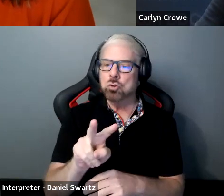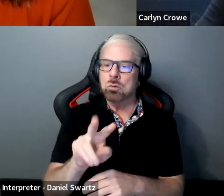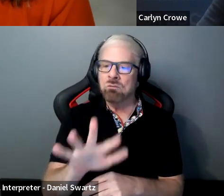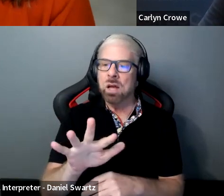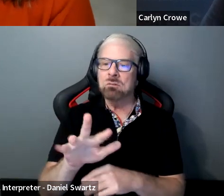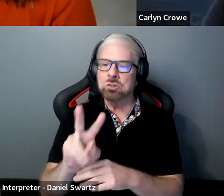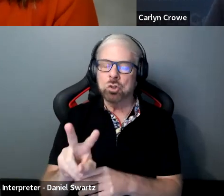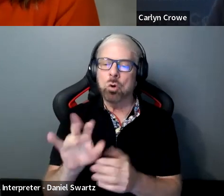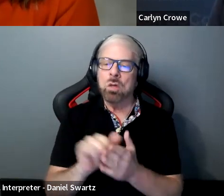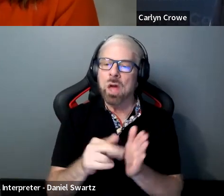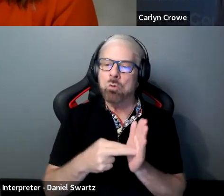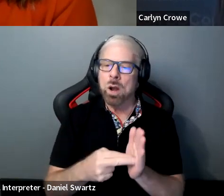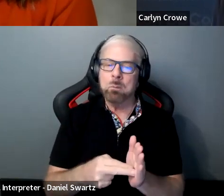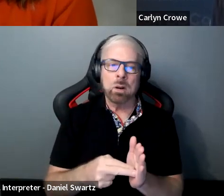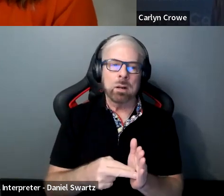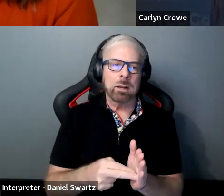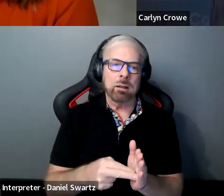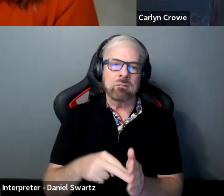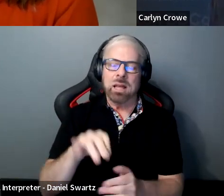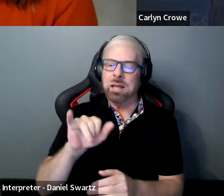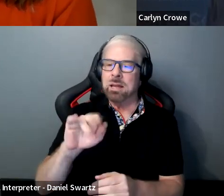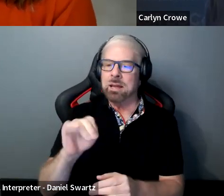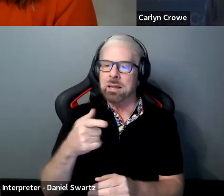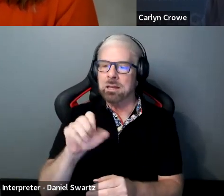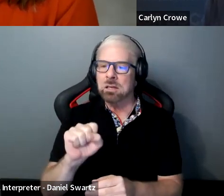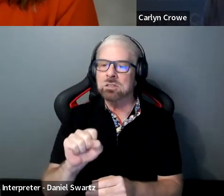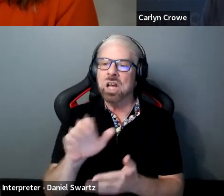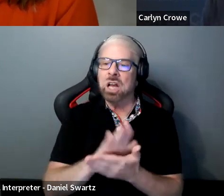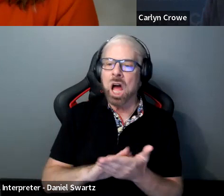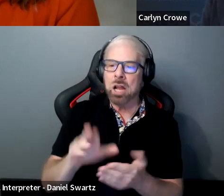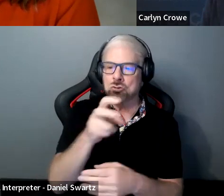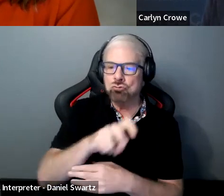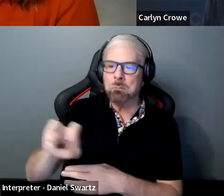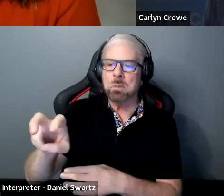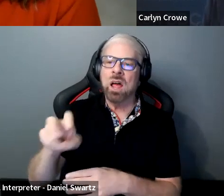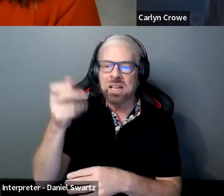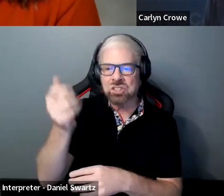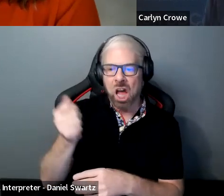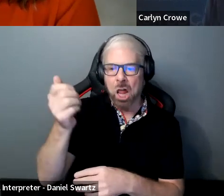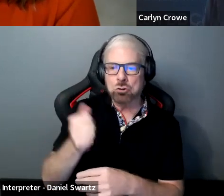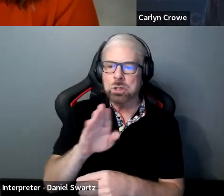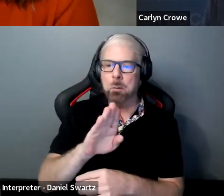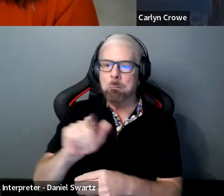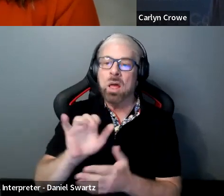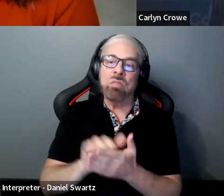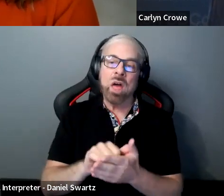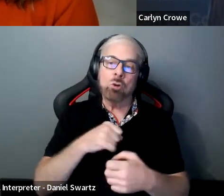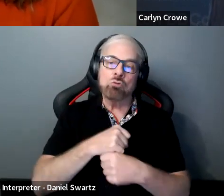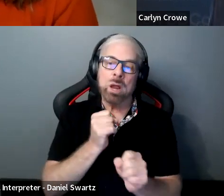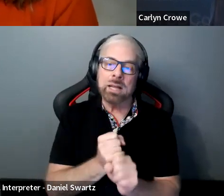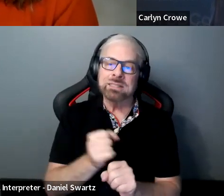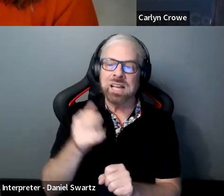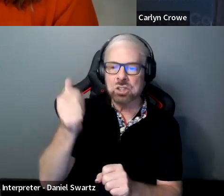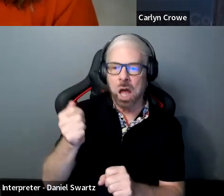is Representative Ingles' college transition program scholarship bill. So it creates scholarships